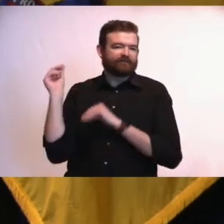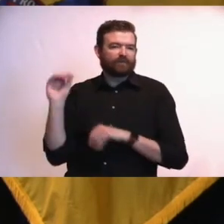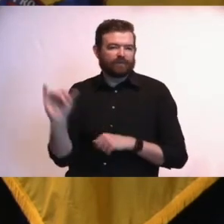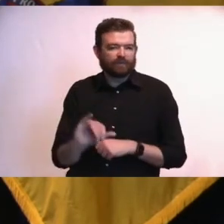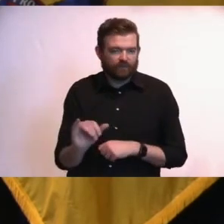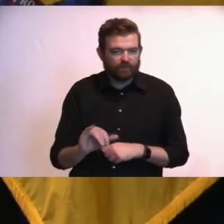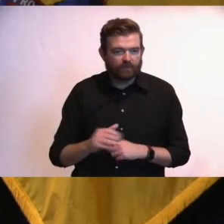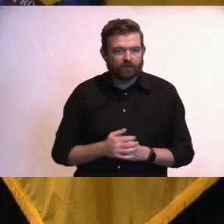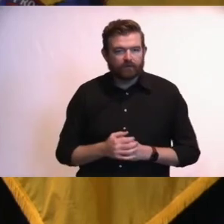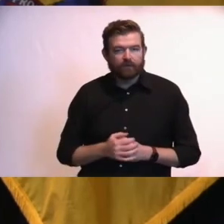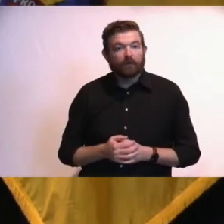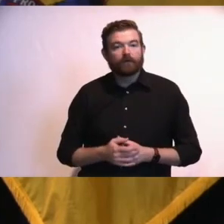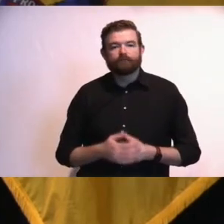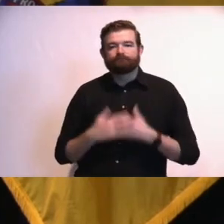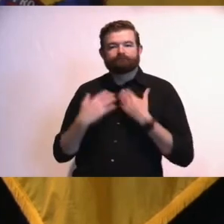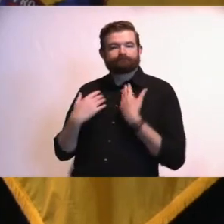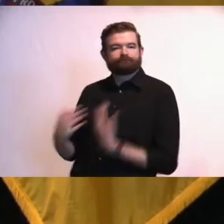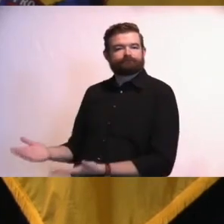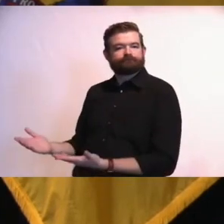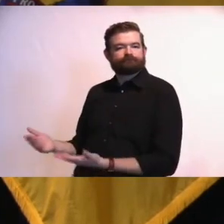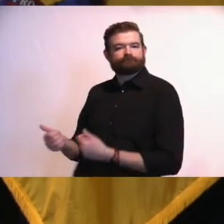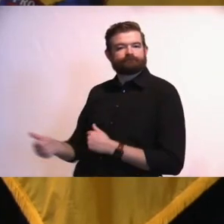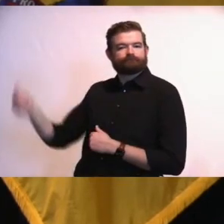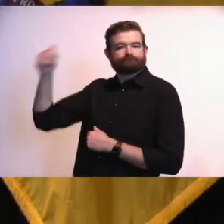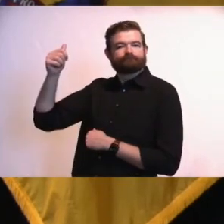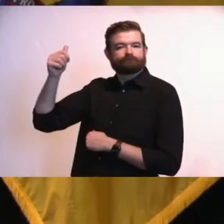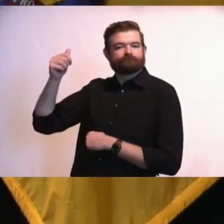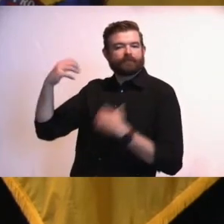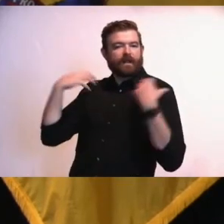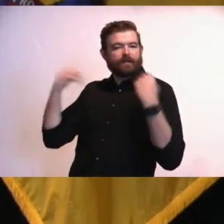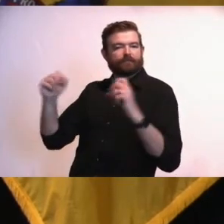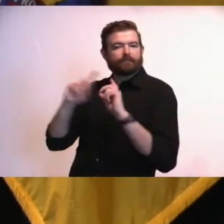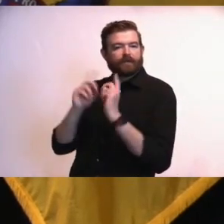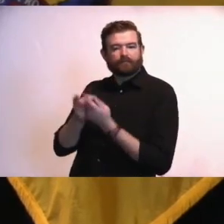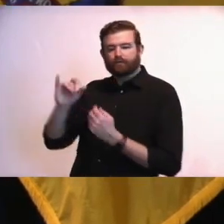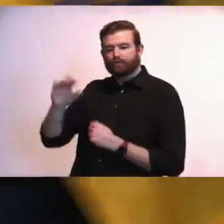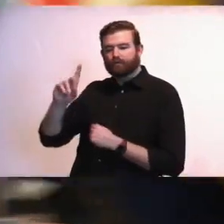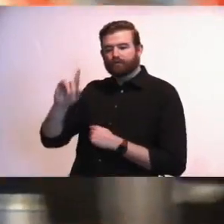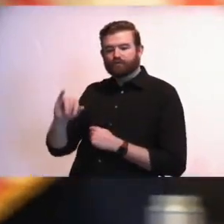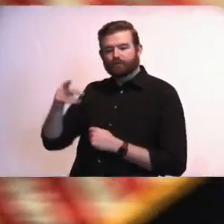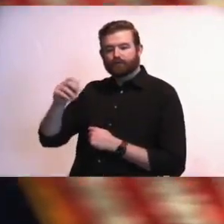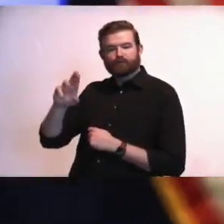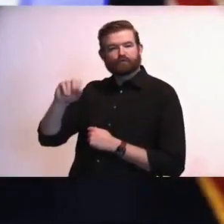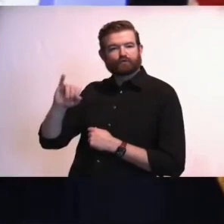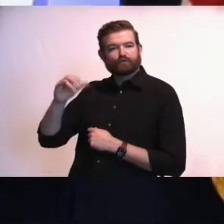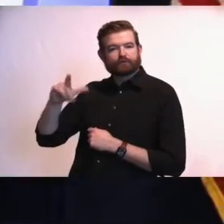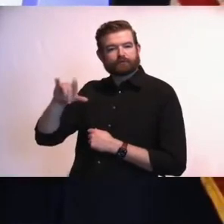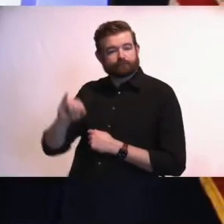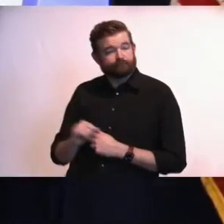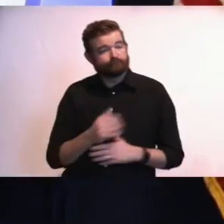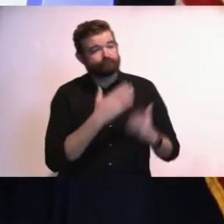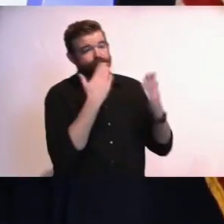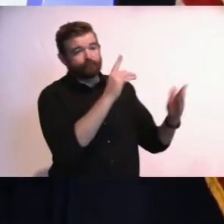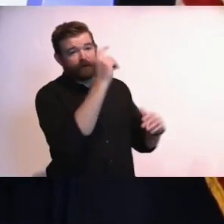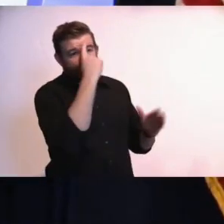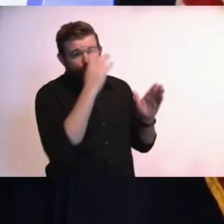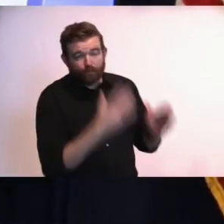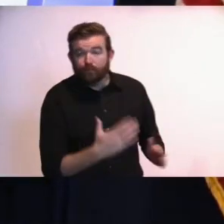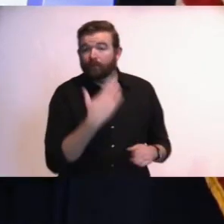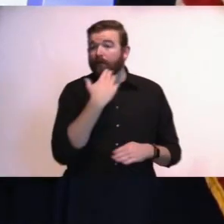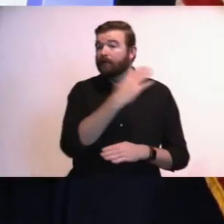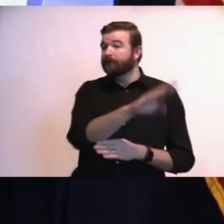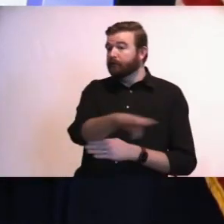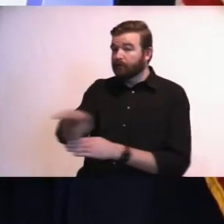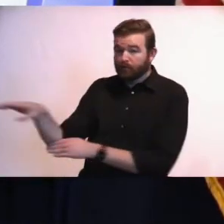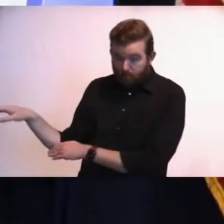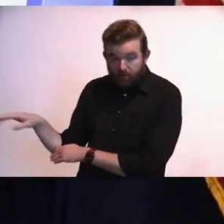no introduction, the Commissioner of the Department of Health, Judy Persichilli. Thank you, Governor, and good afternoon. As the highly